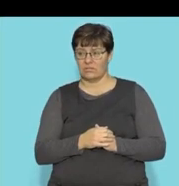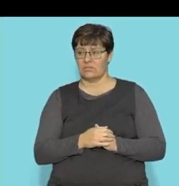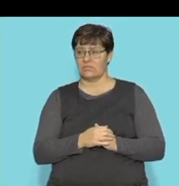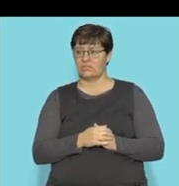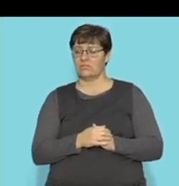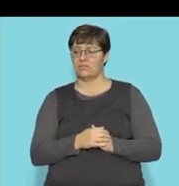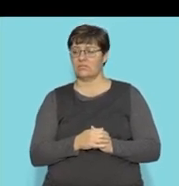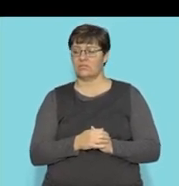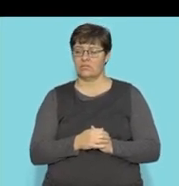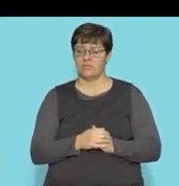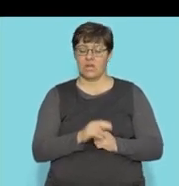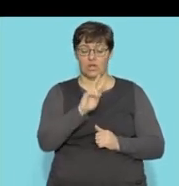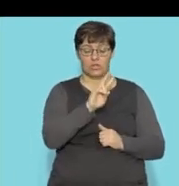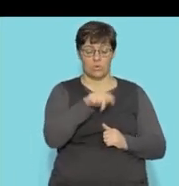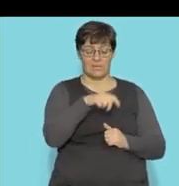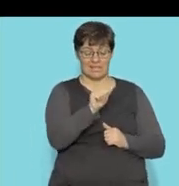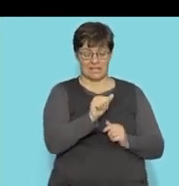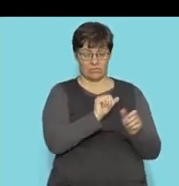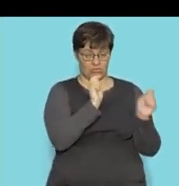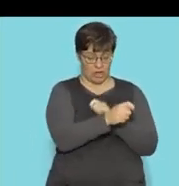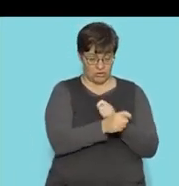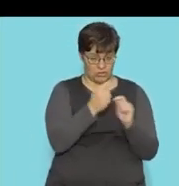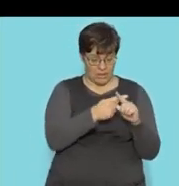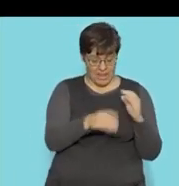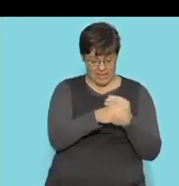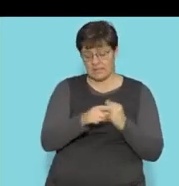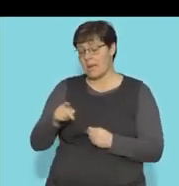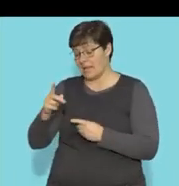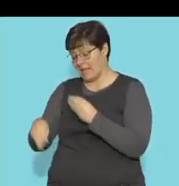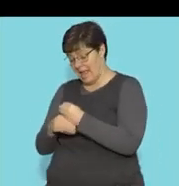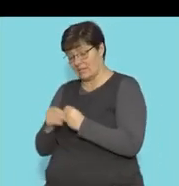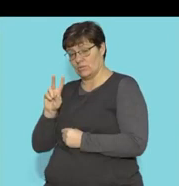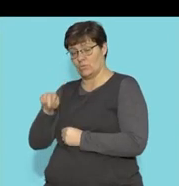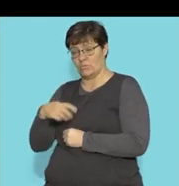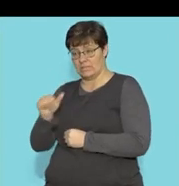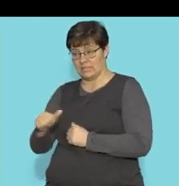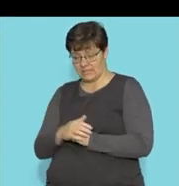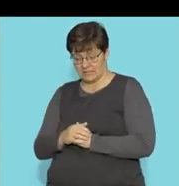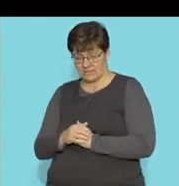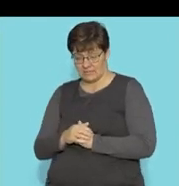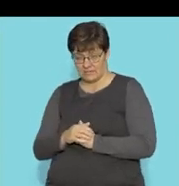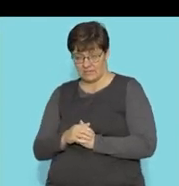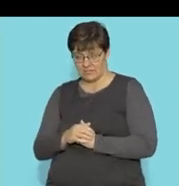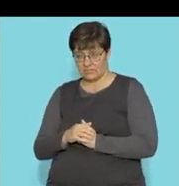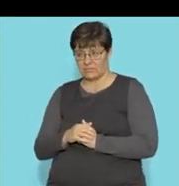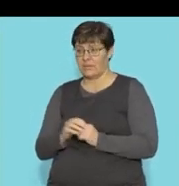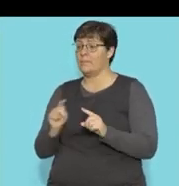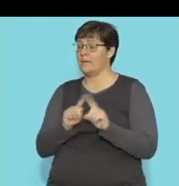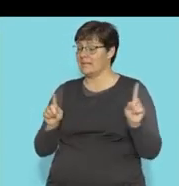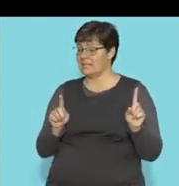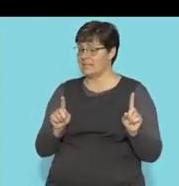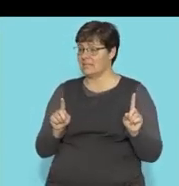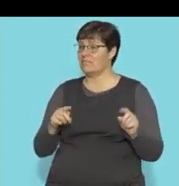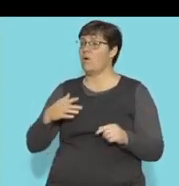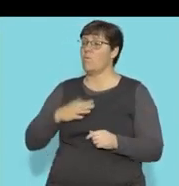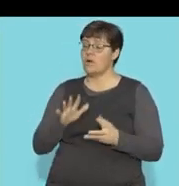changed my length by a scale factor of 2,6 as well as my breadth by a factor of 2,6.